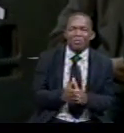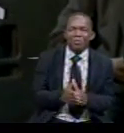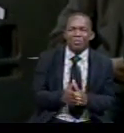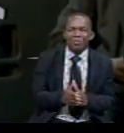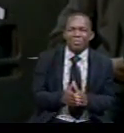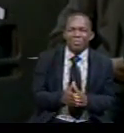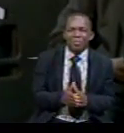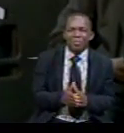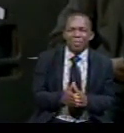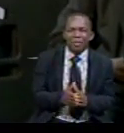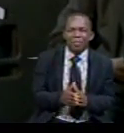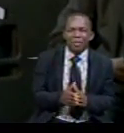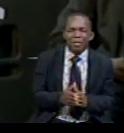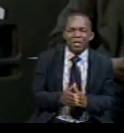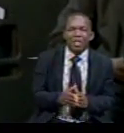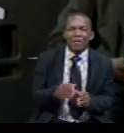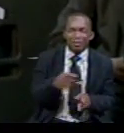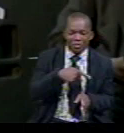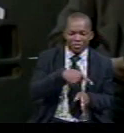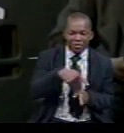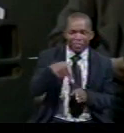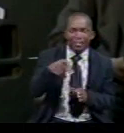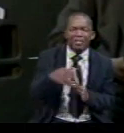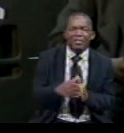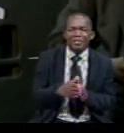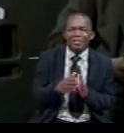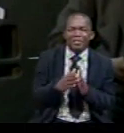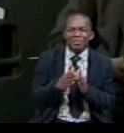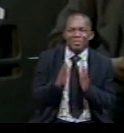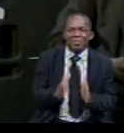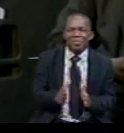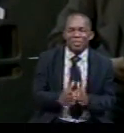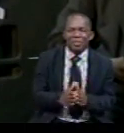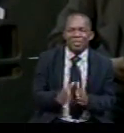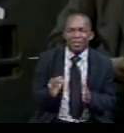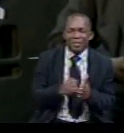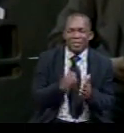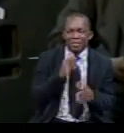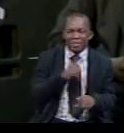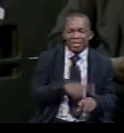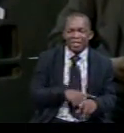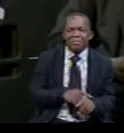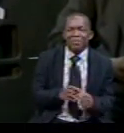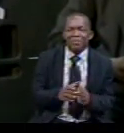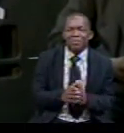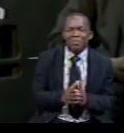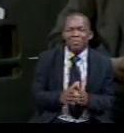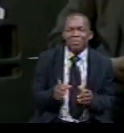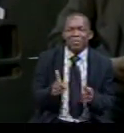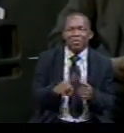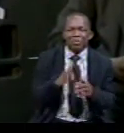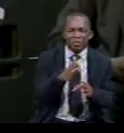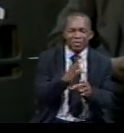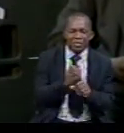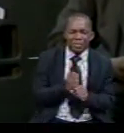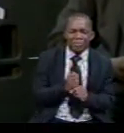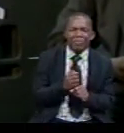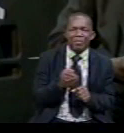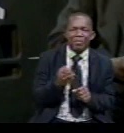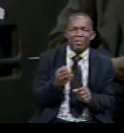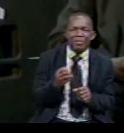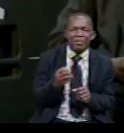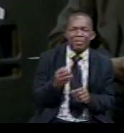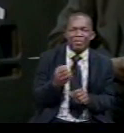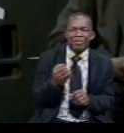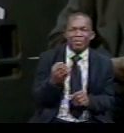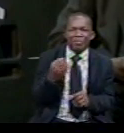and professionals, it's time to receive the unadulterated